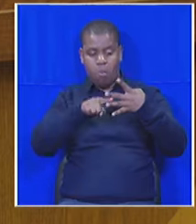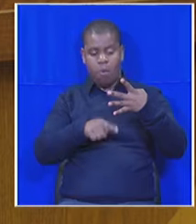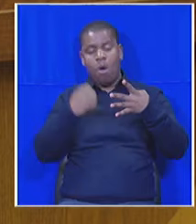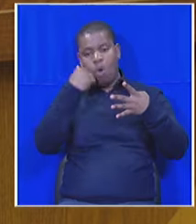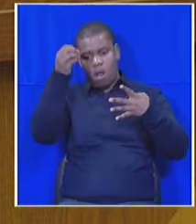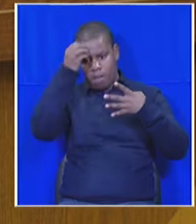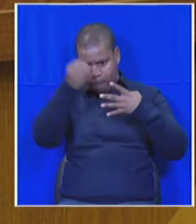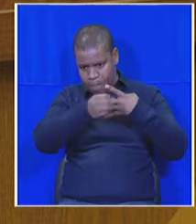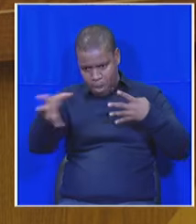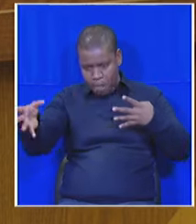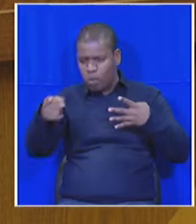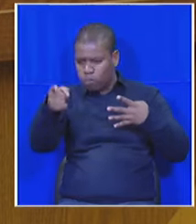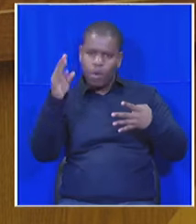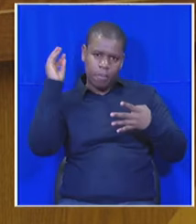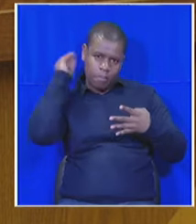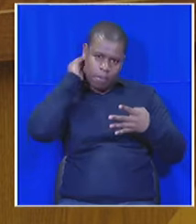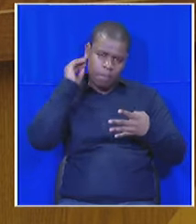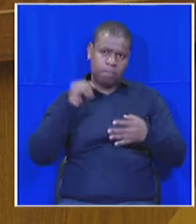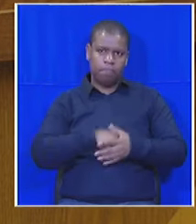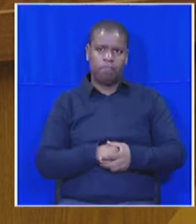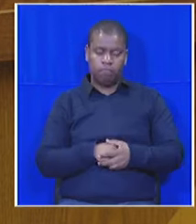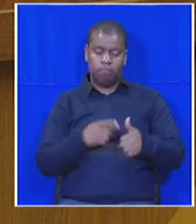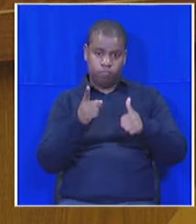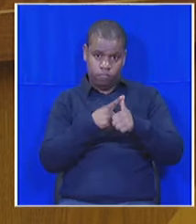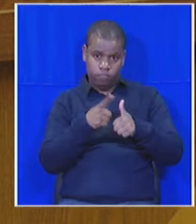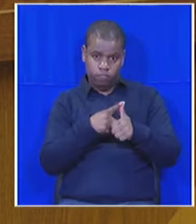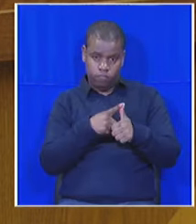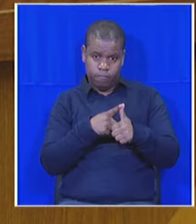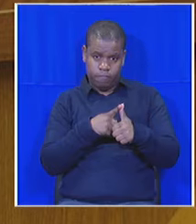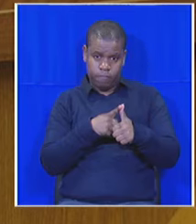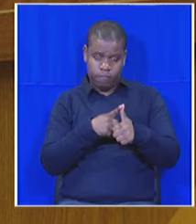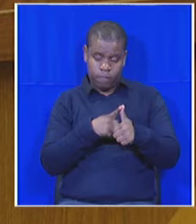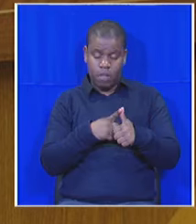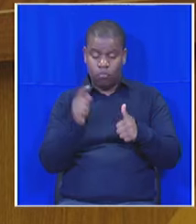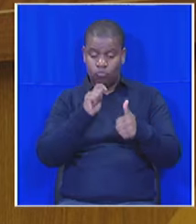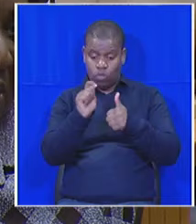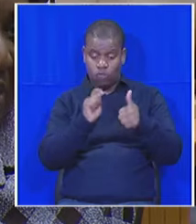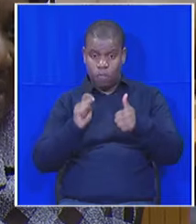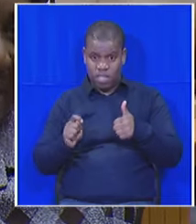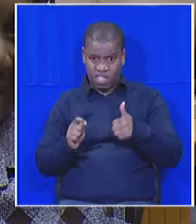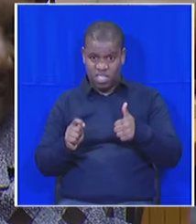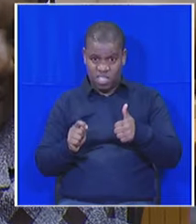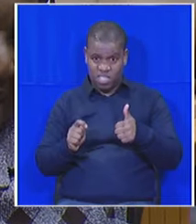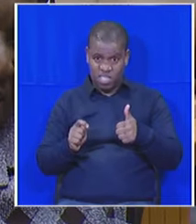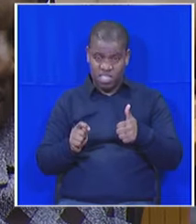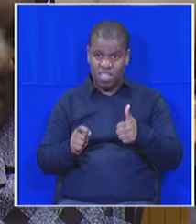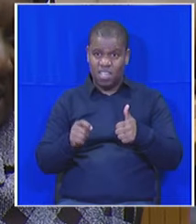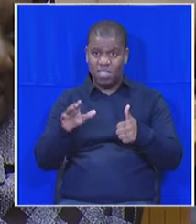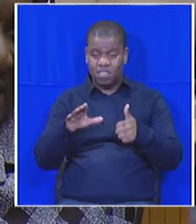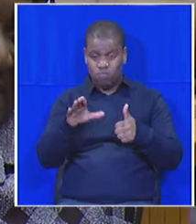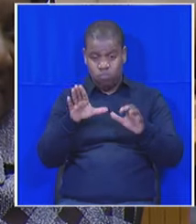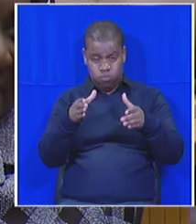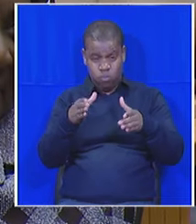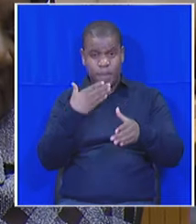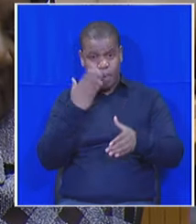request the department to take a serious look at. Uno, all-round transformation in this sector is lacking. Suppliers